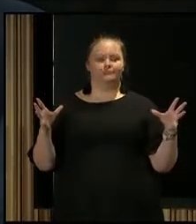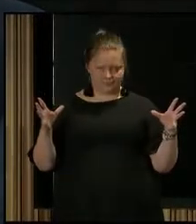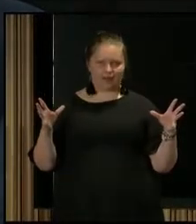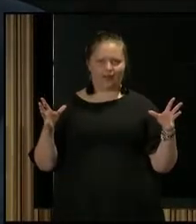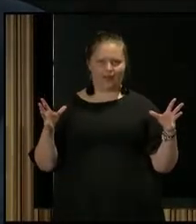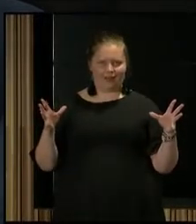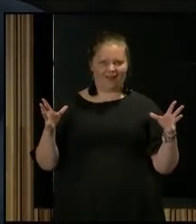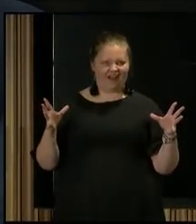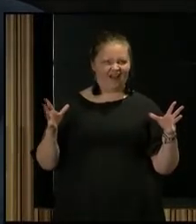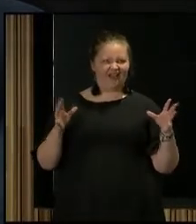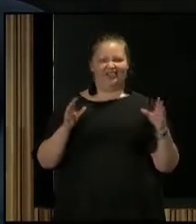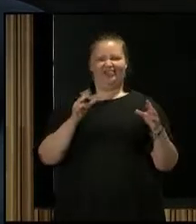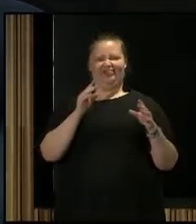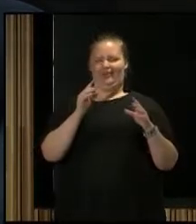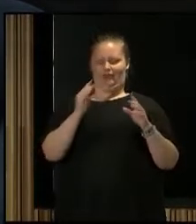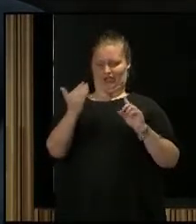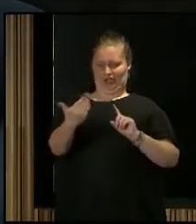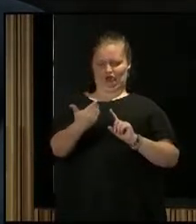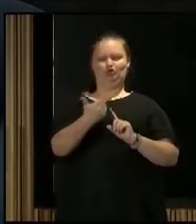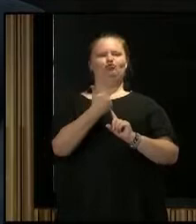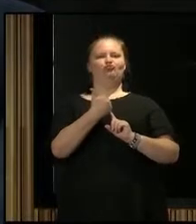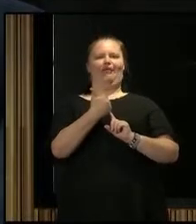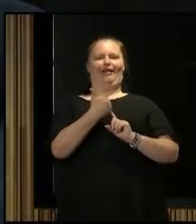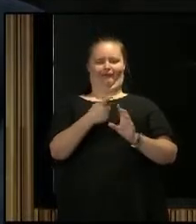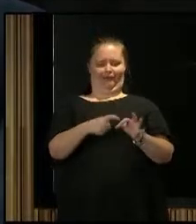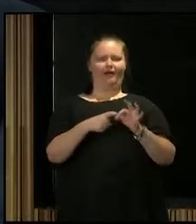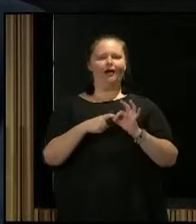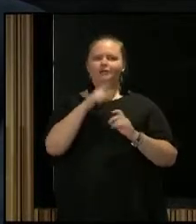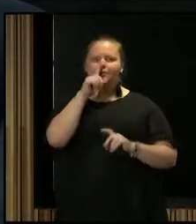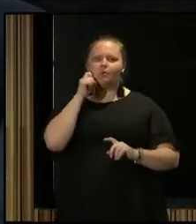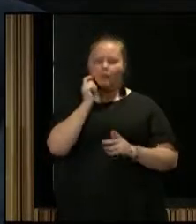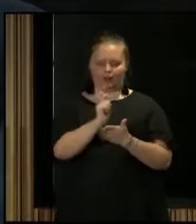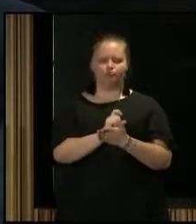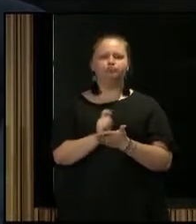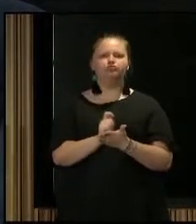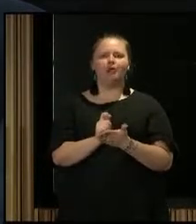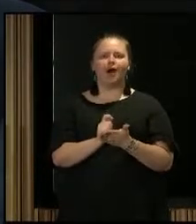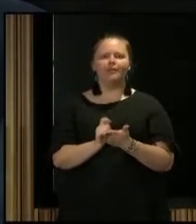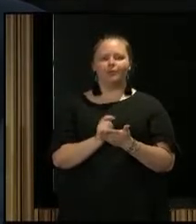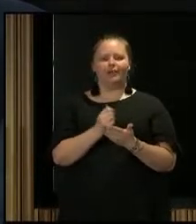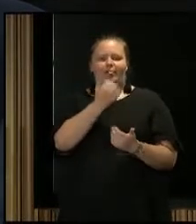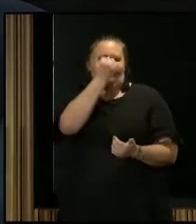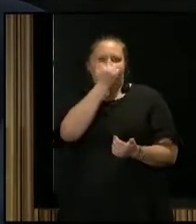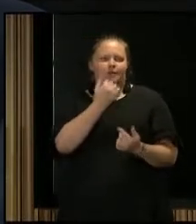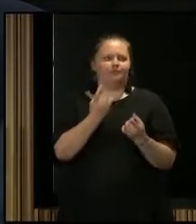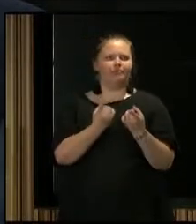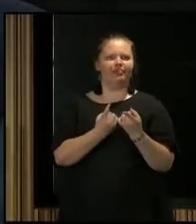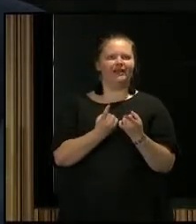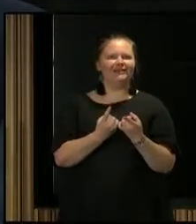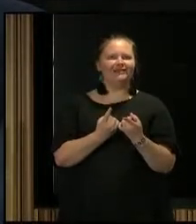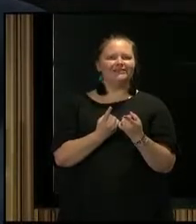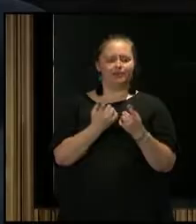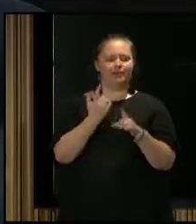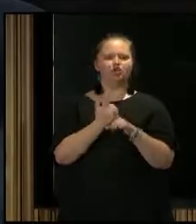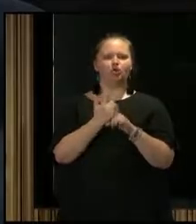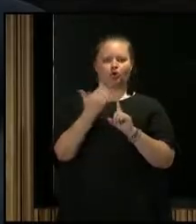directly to me with requests. I didn't know if I said that sentence right. Like, people would write to me with very low-key stuff, and they would be speaking directly